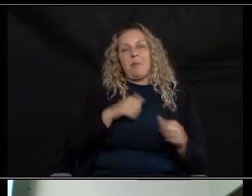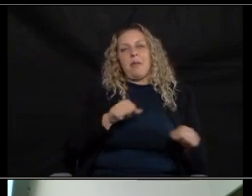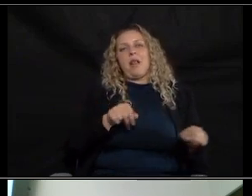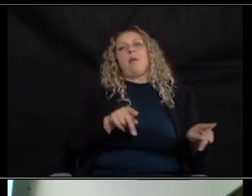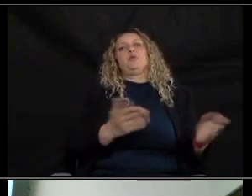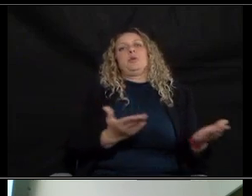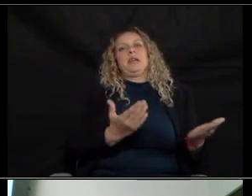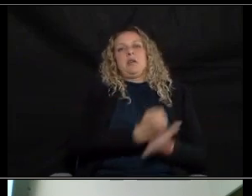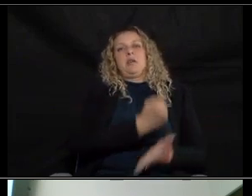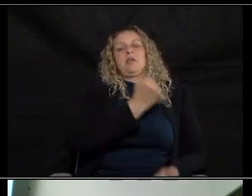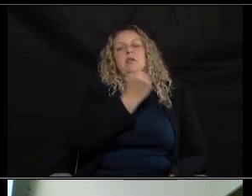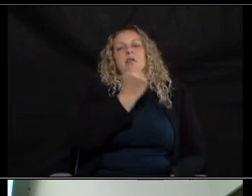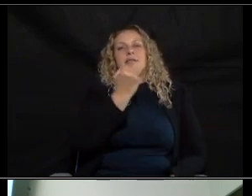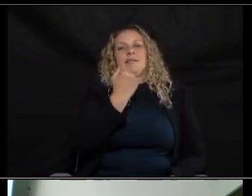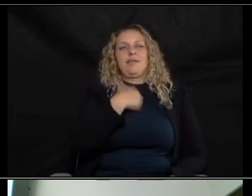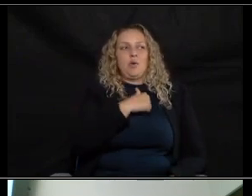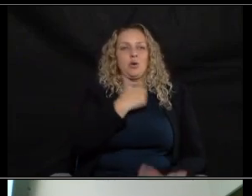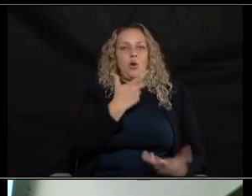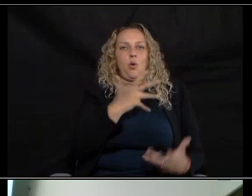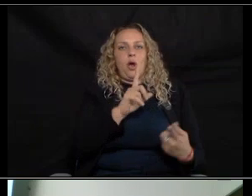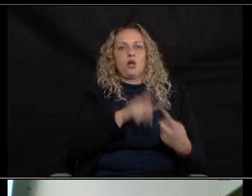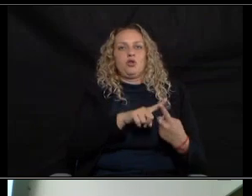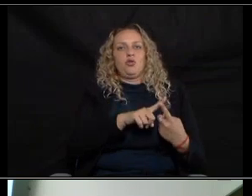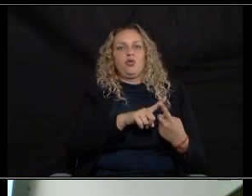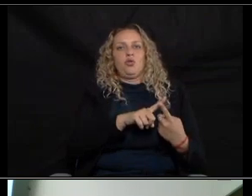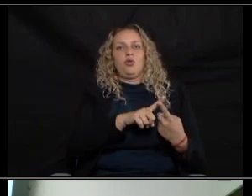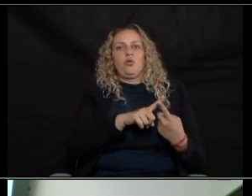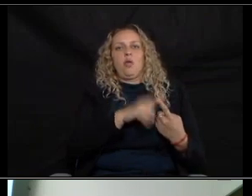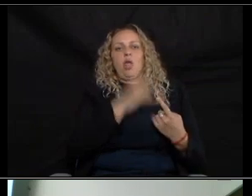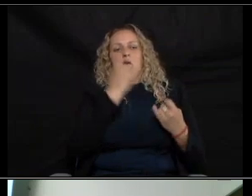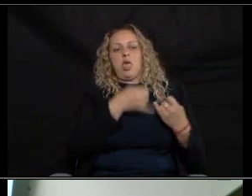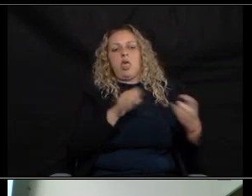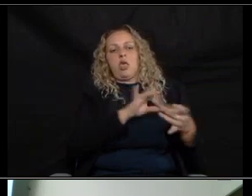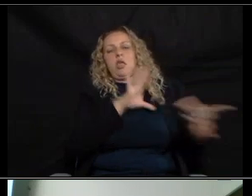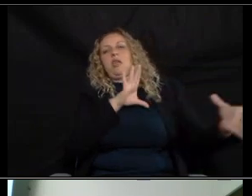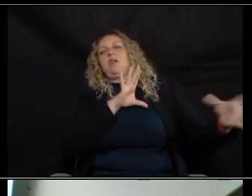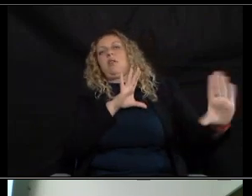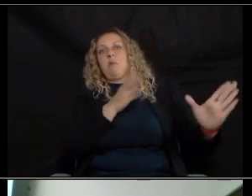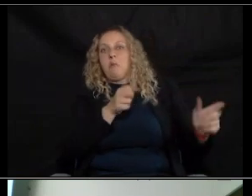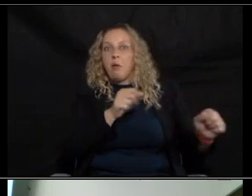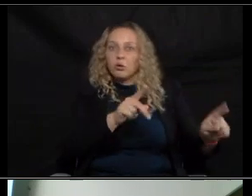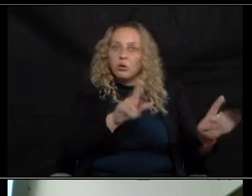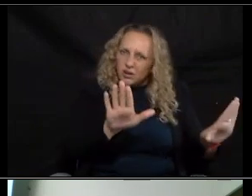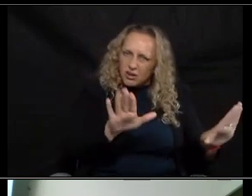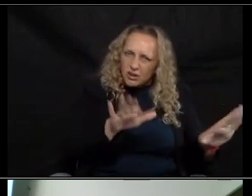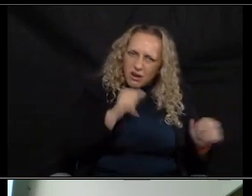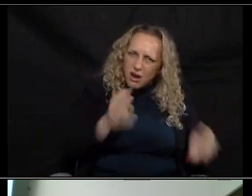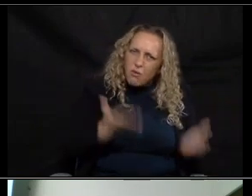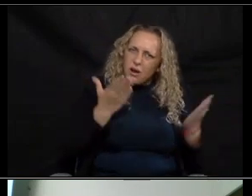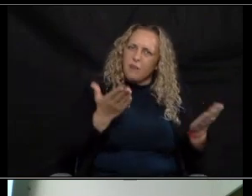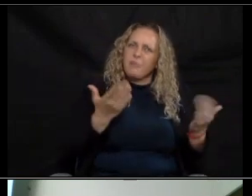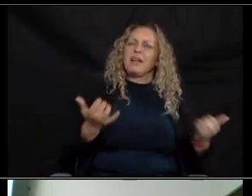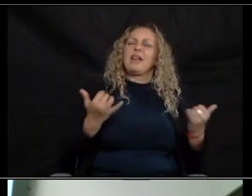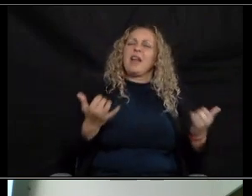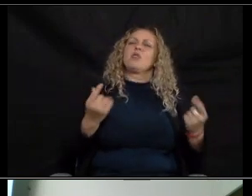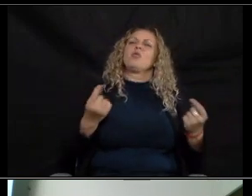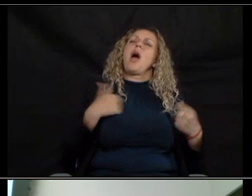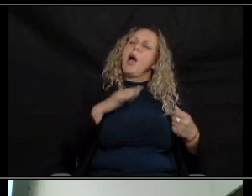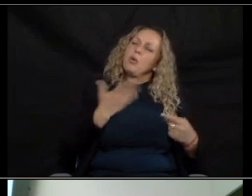here that we don't want to close the door on at this point. So I'm